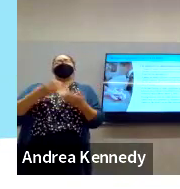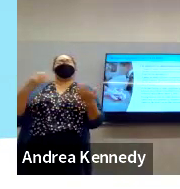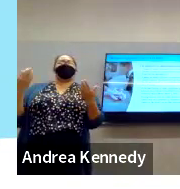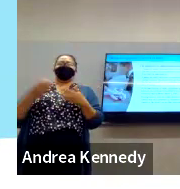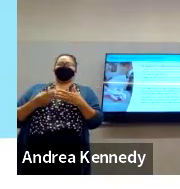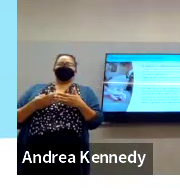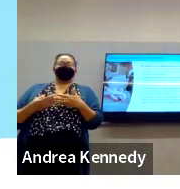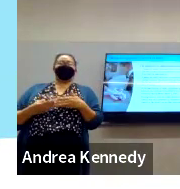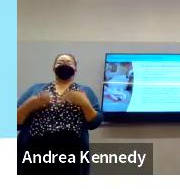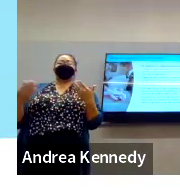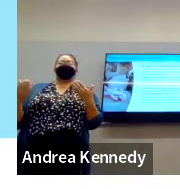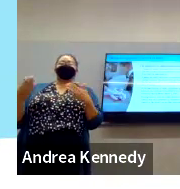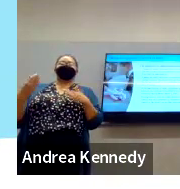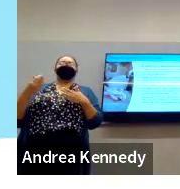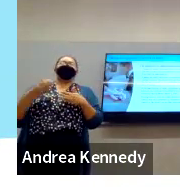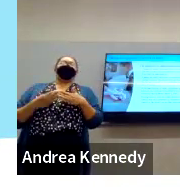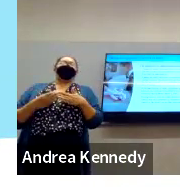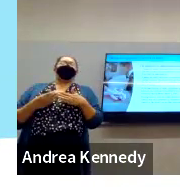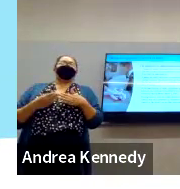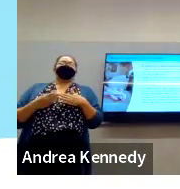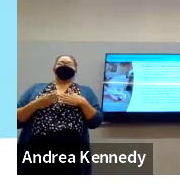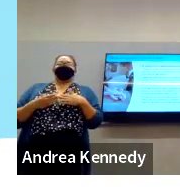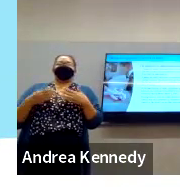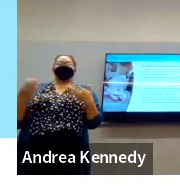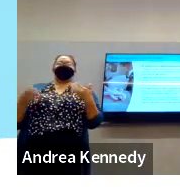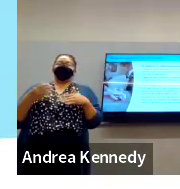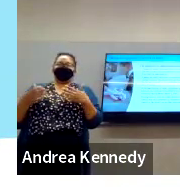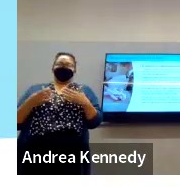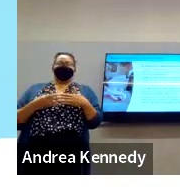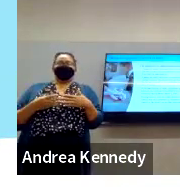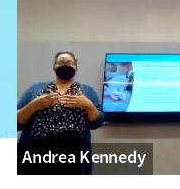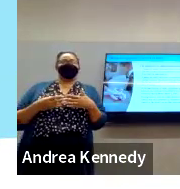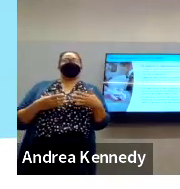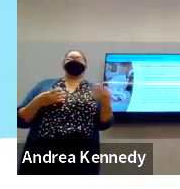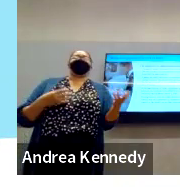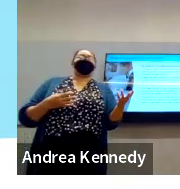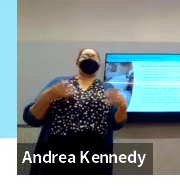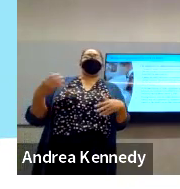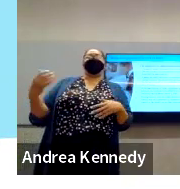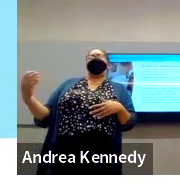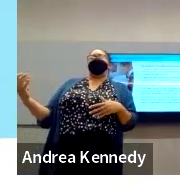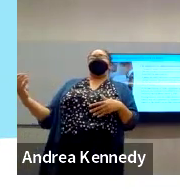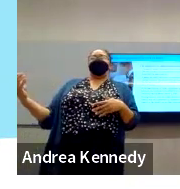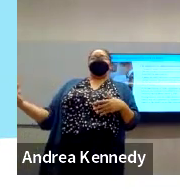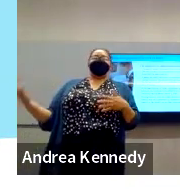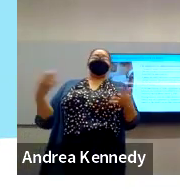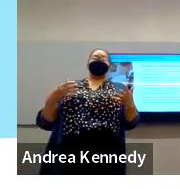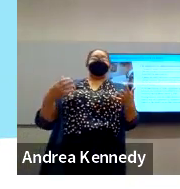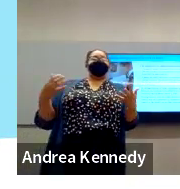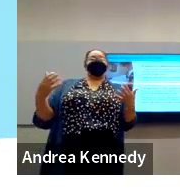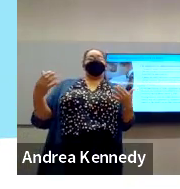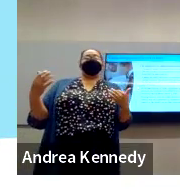So the property still has to be in compliance. Depending on the amount of the rent increase, it's either 30